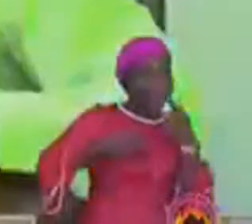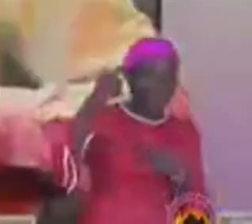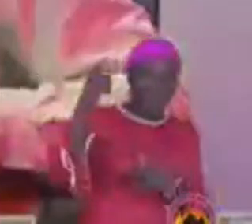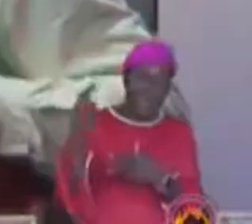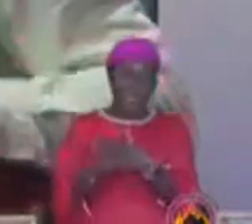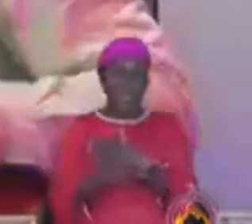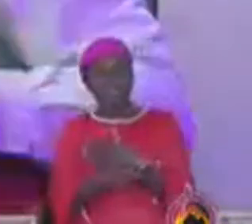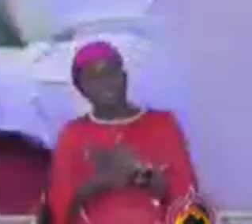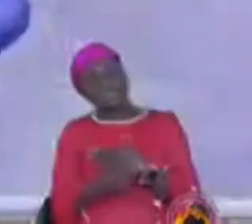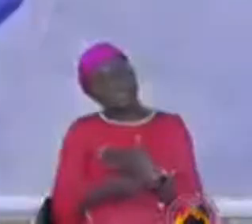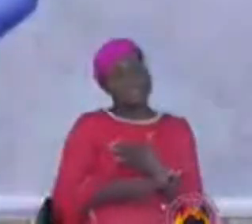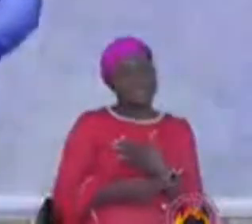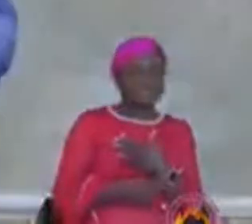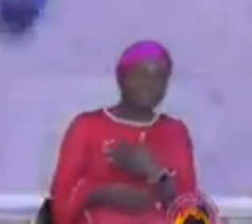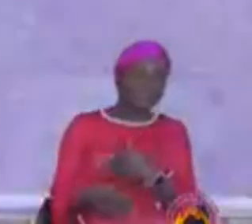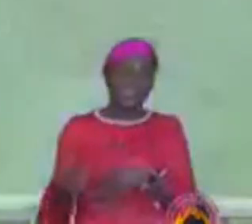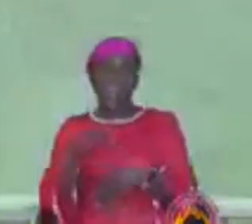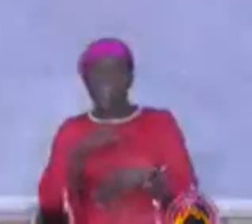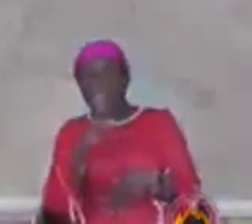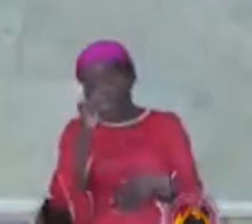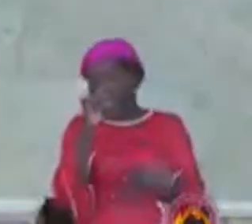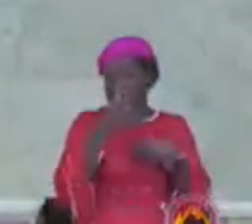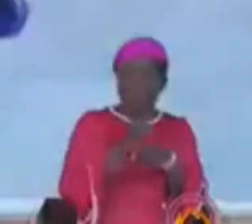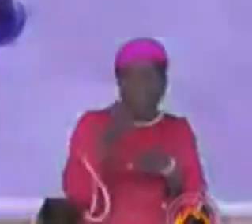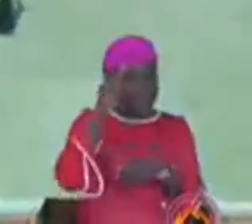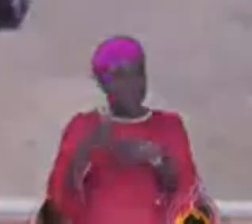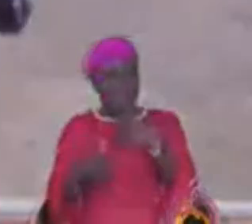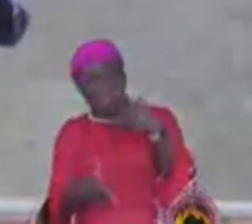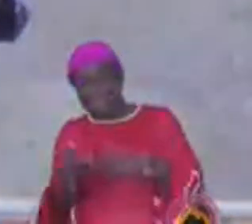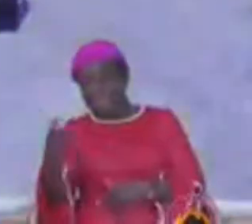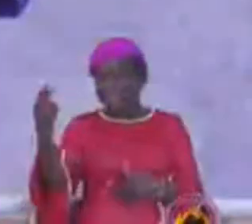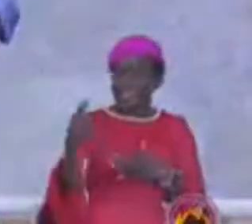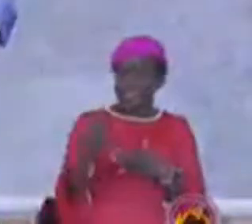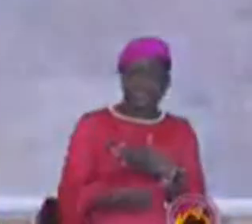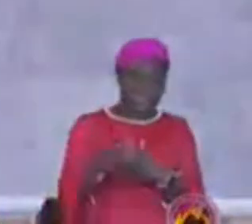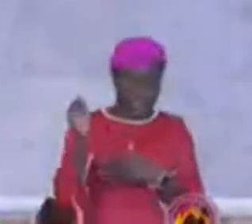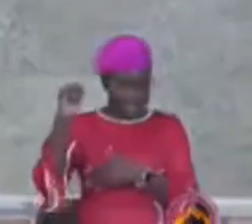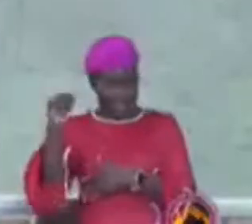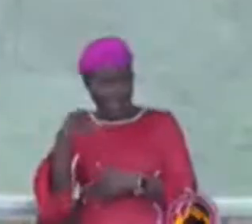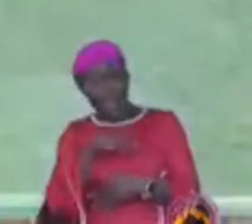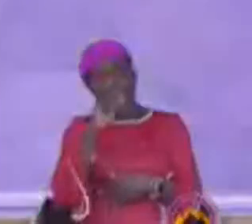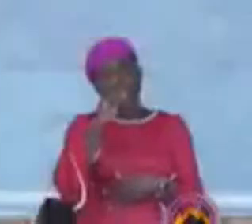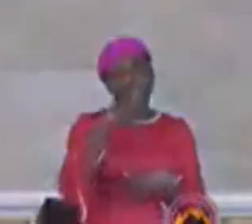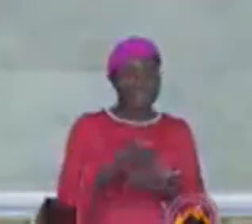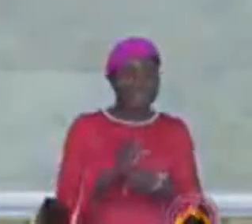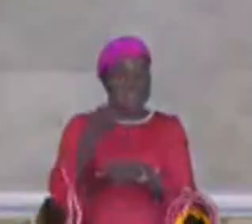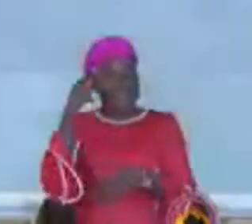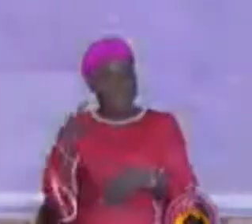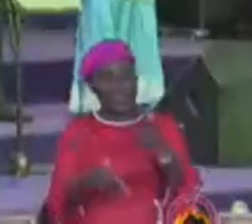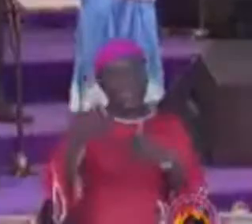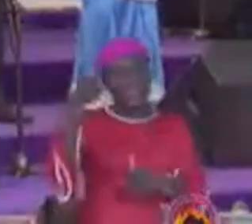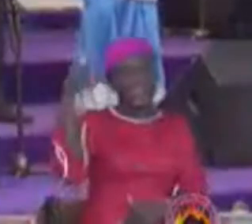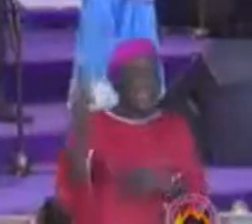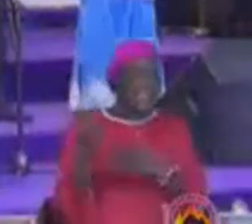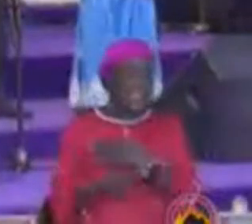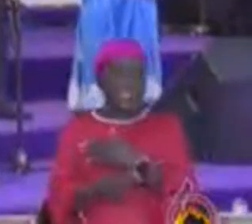may you, Abramo, now for me, may you,